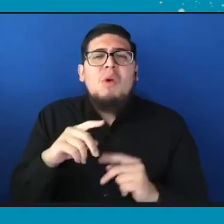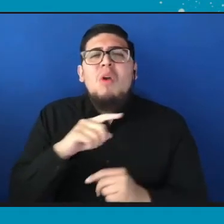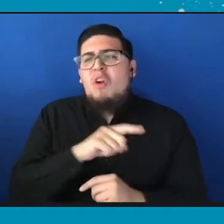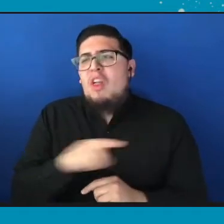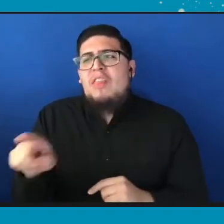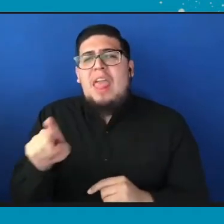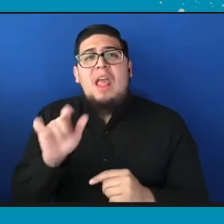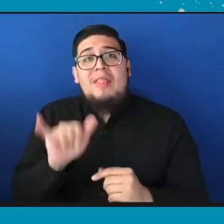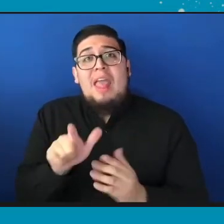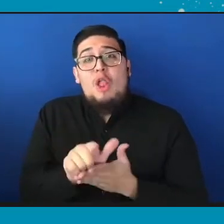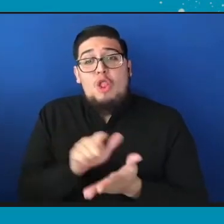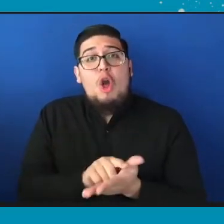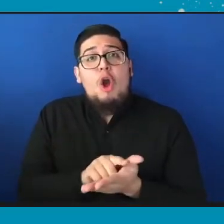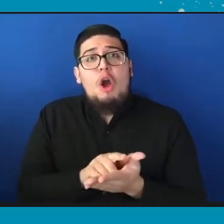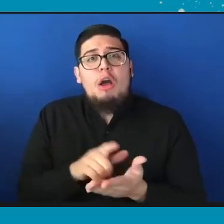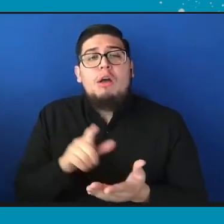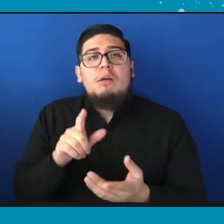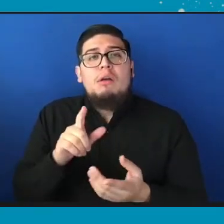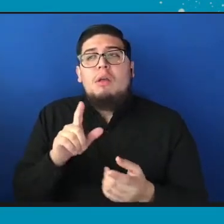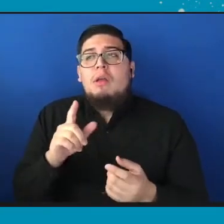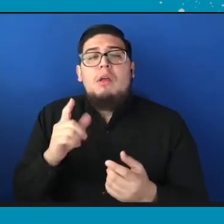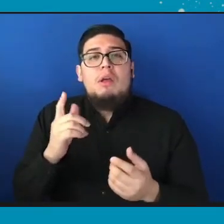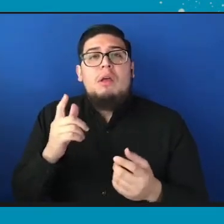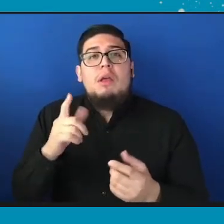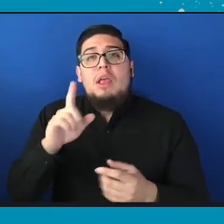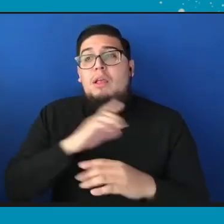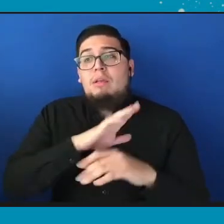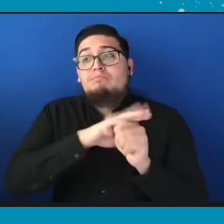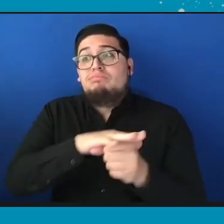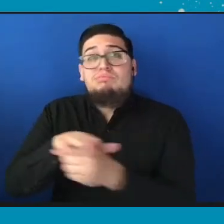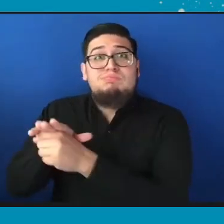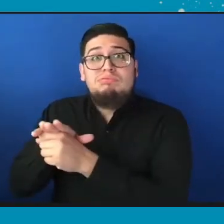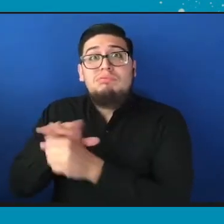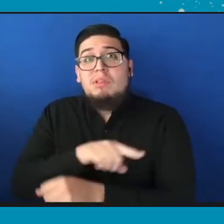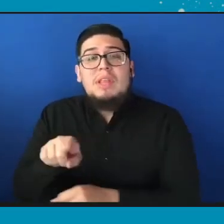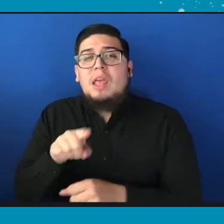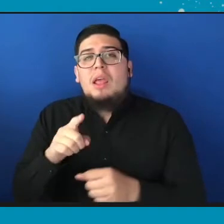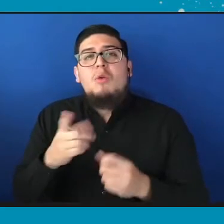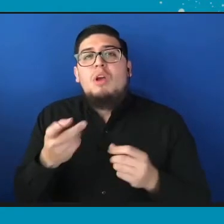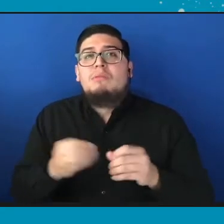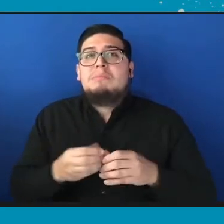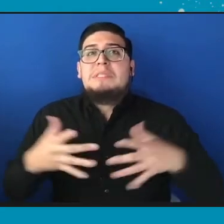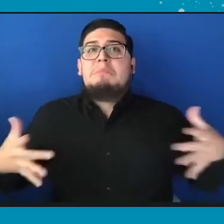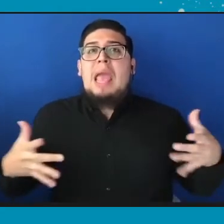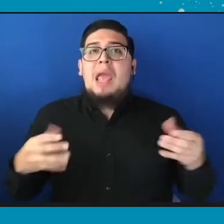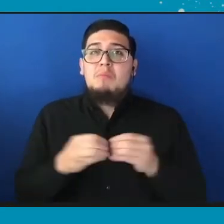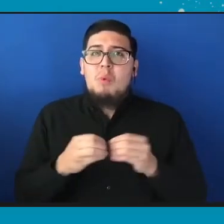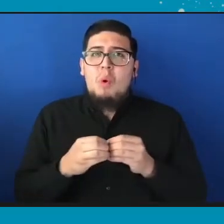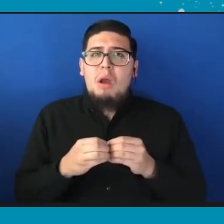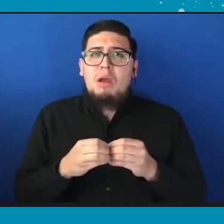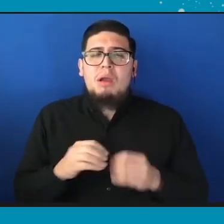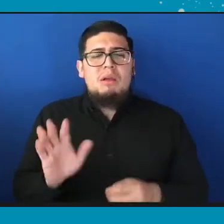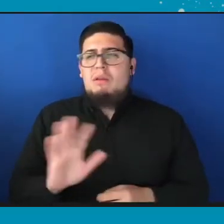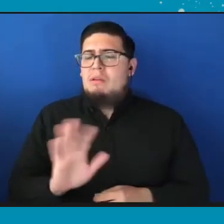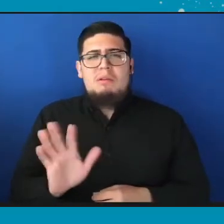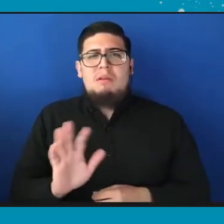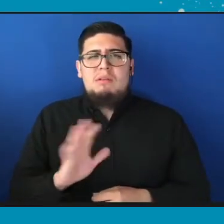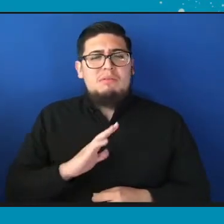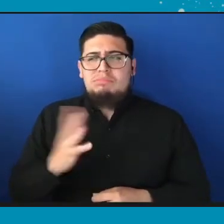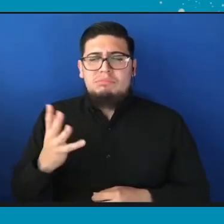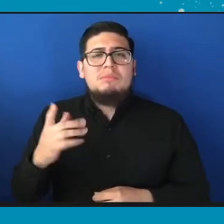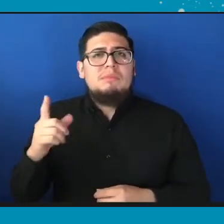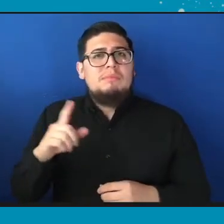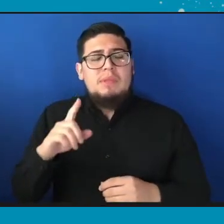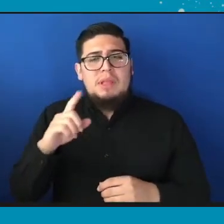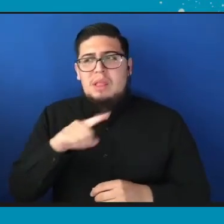expand the franchise, and people were able to register. There was still a struggle, but it had an impact,